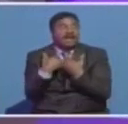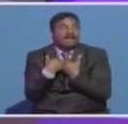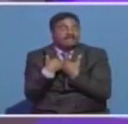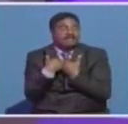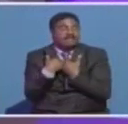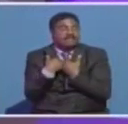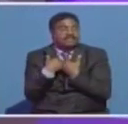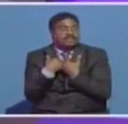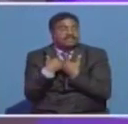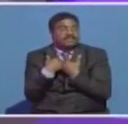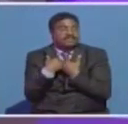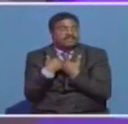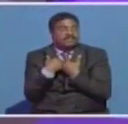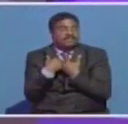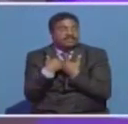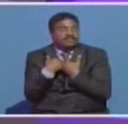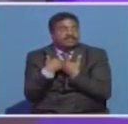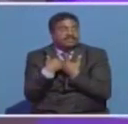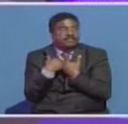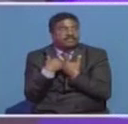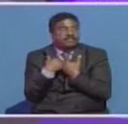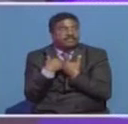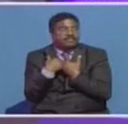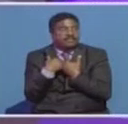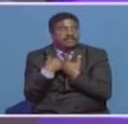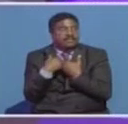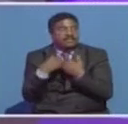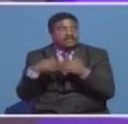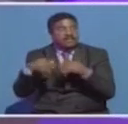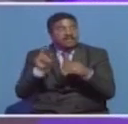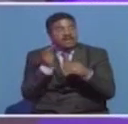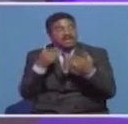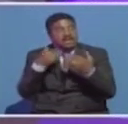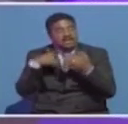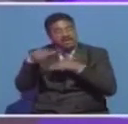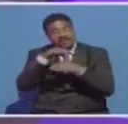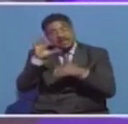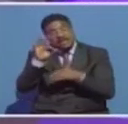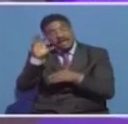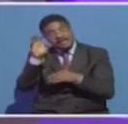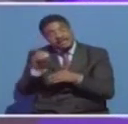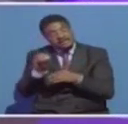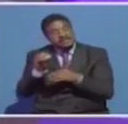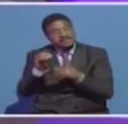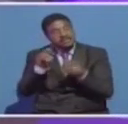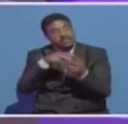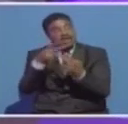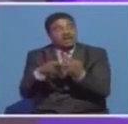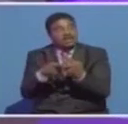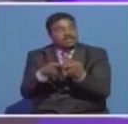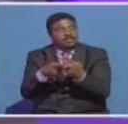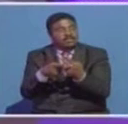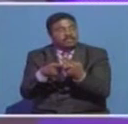resettlement schemes. We have about over 90 schemes dotted all over the country, and a lot of